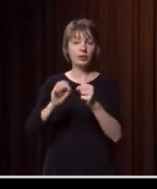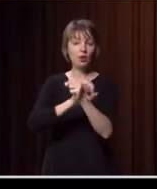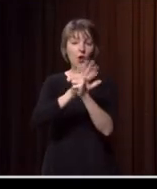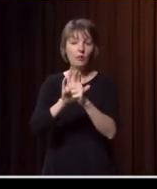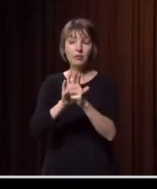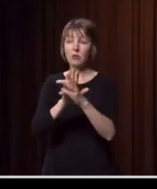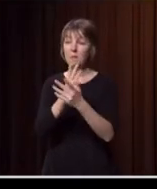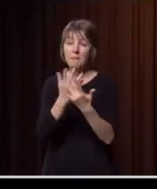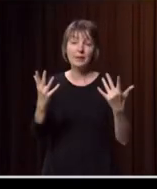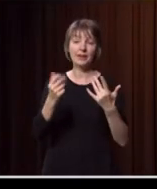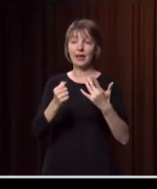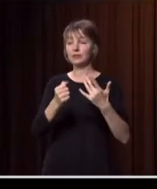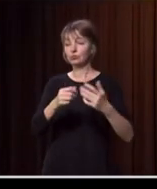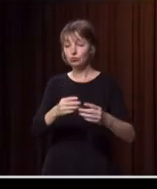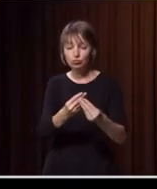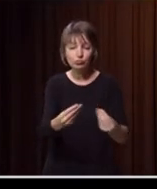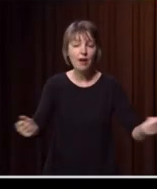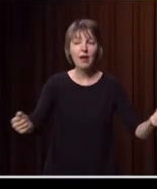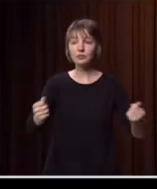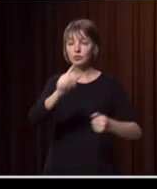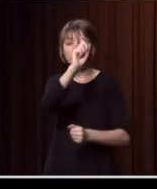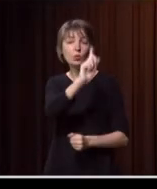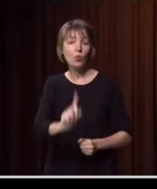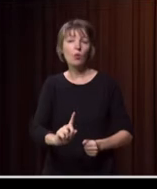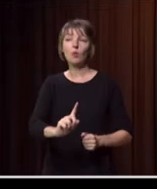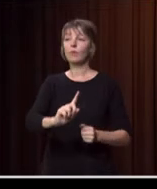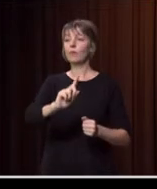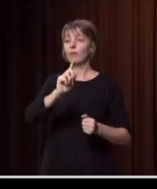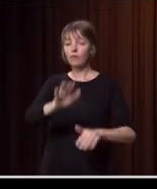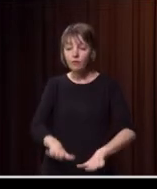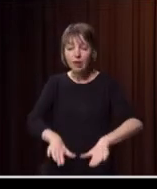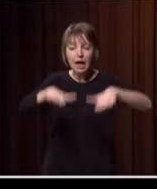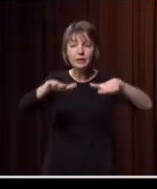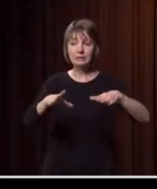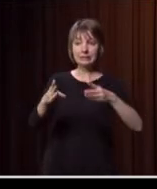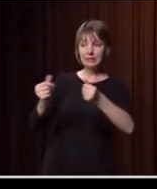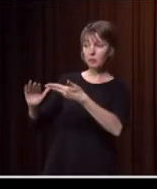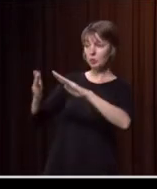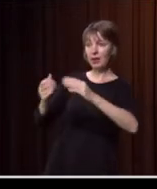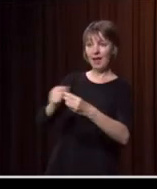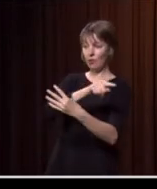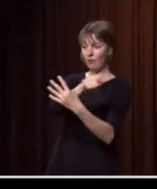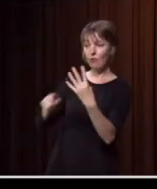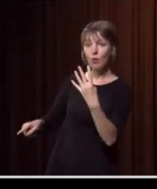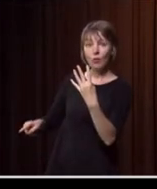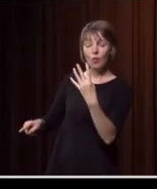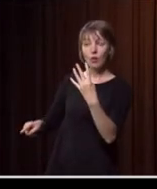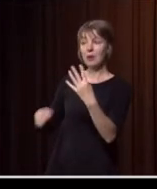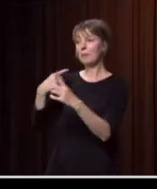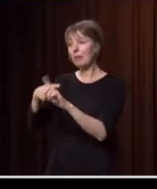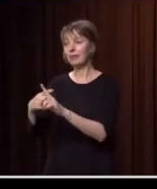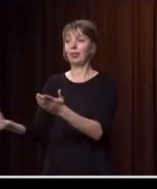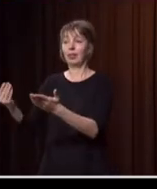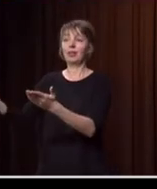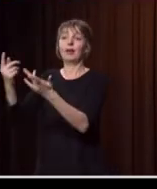droughts and bushfires and storms and floods and COVID. And for some of them, it's all four of those things, let alone whatever else is going on in their life.